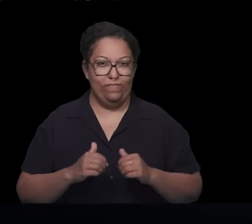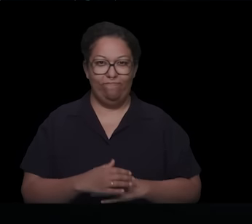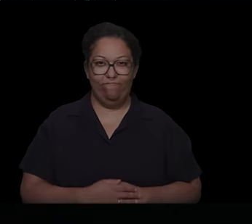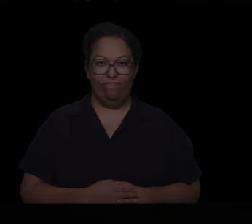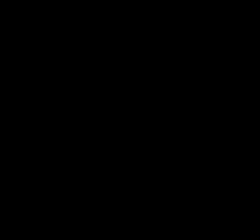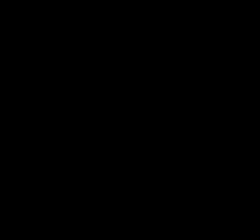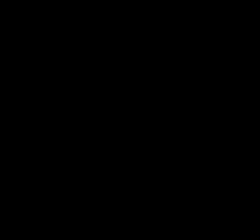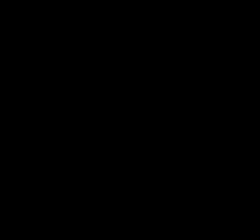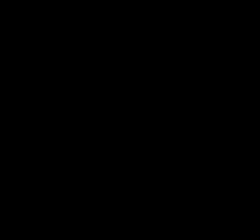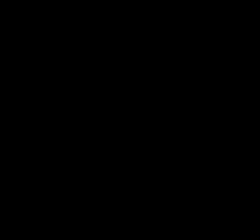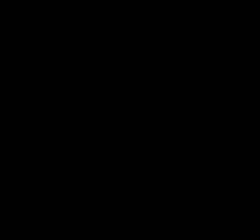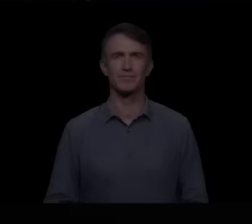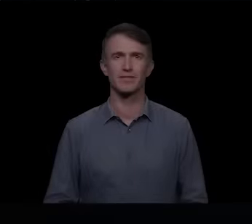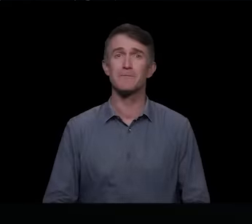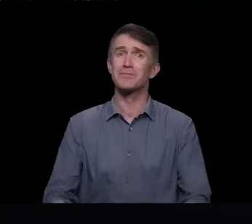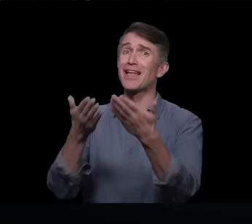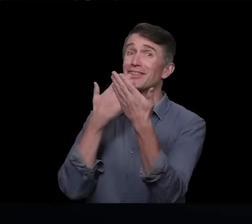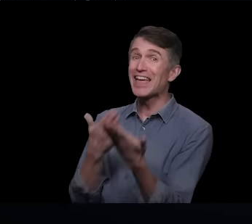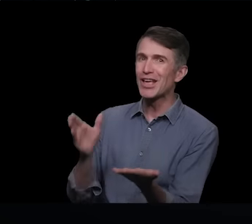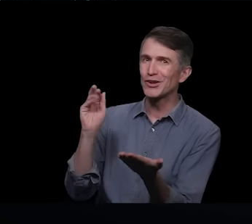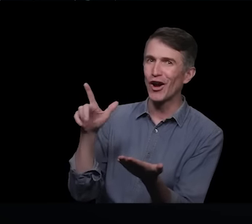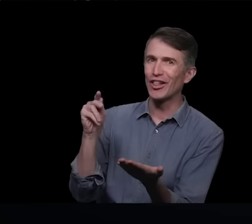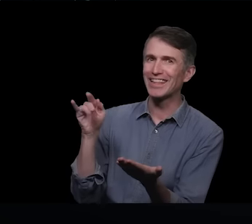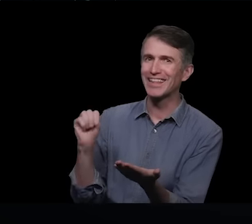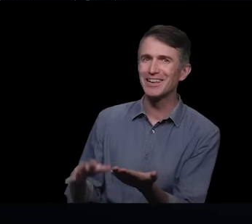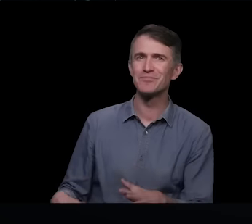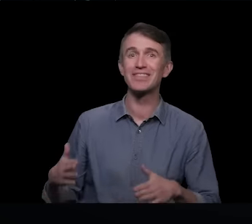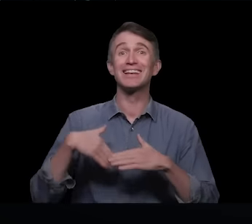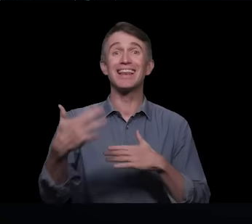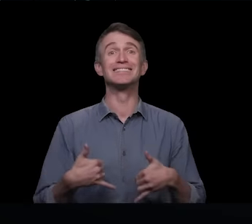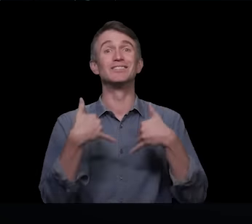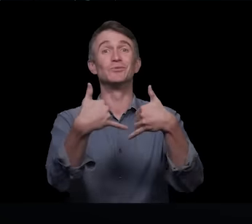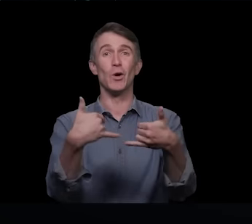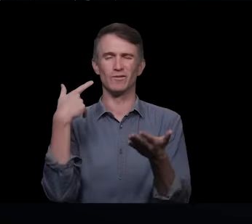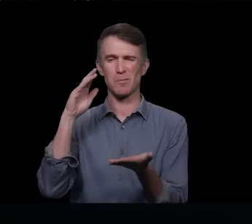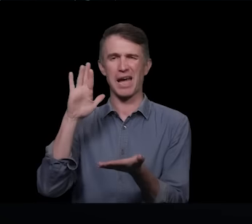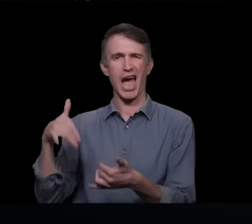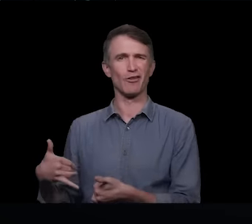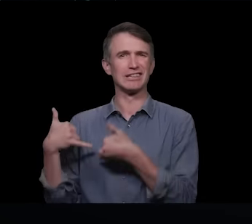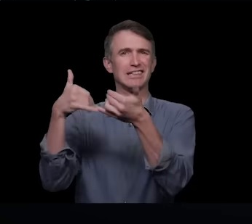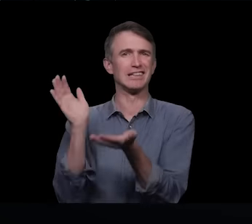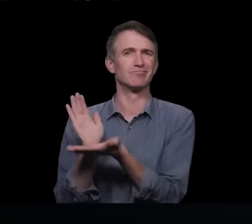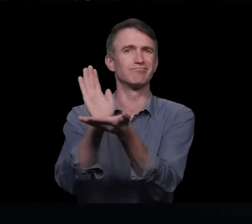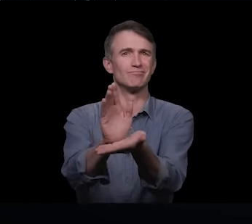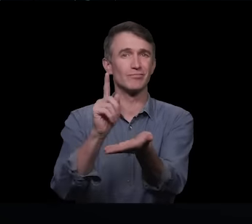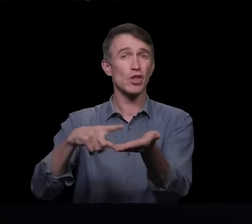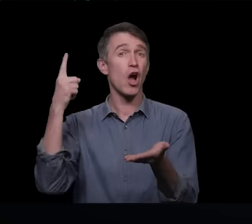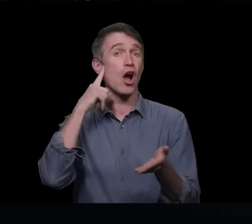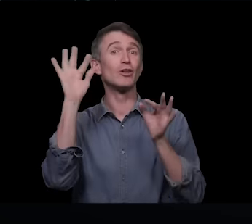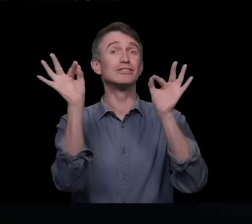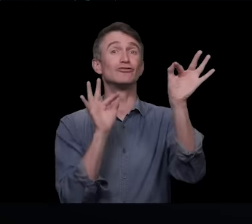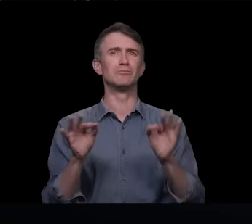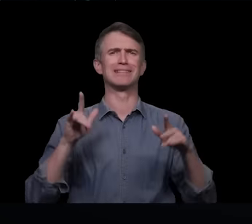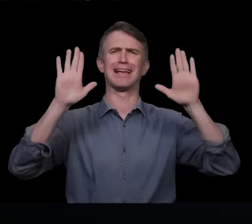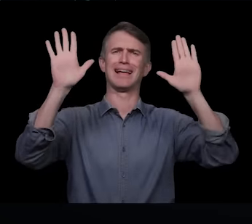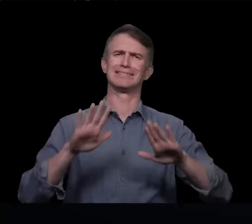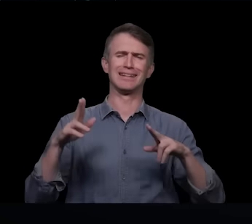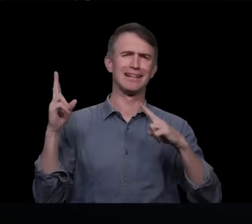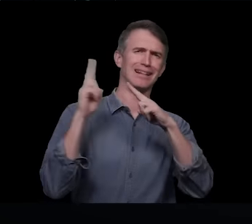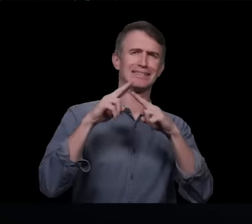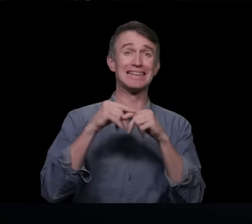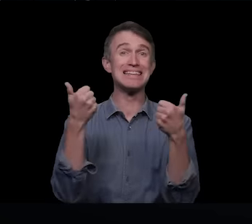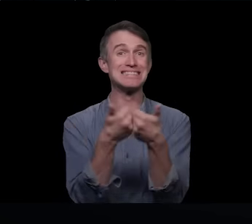show. Thank you, Carl and Kim. Our next award is the Barry Award for Audio Description Excellence in